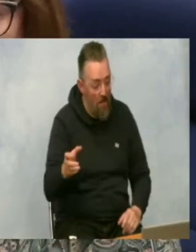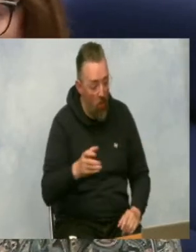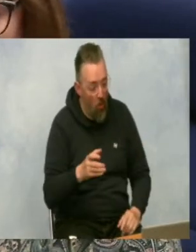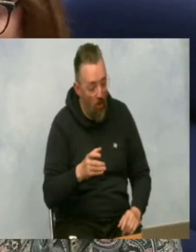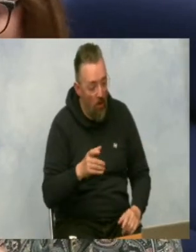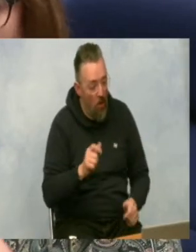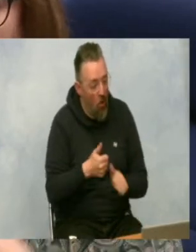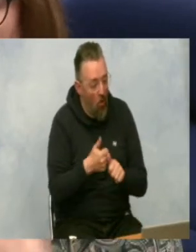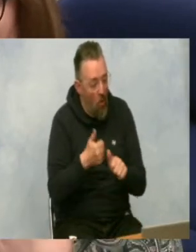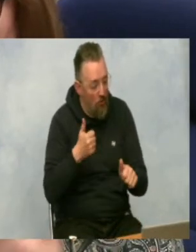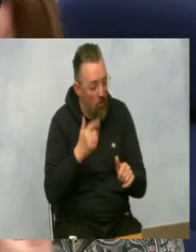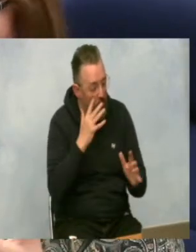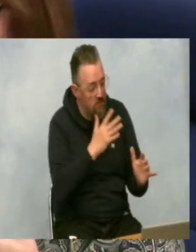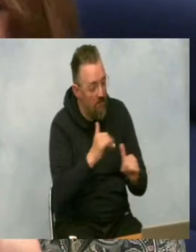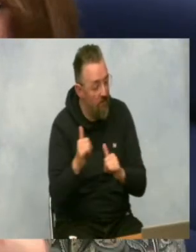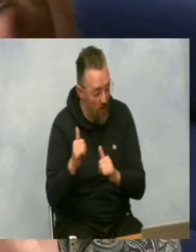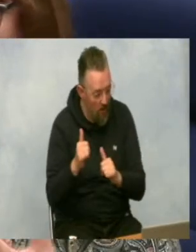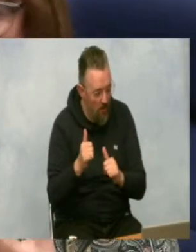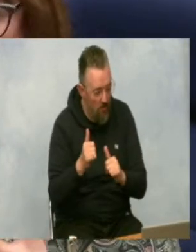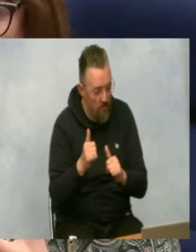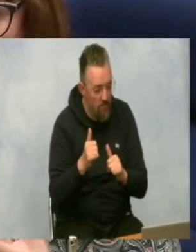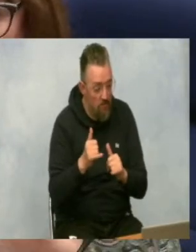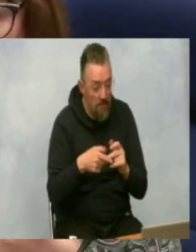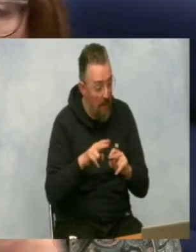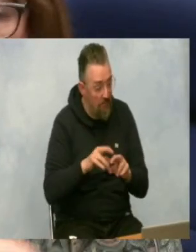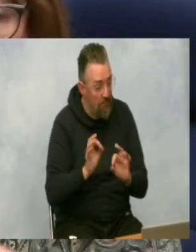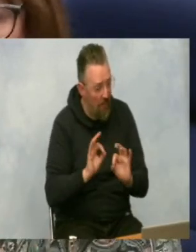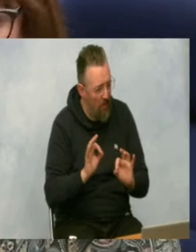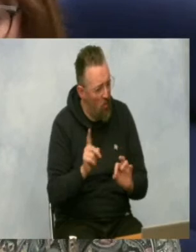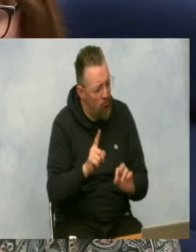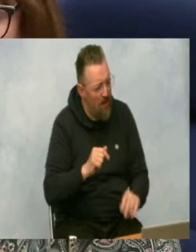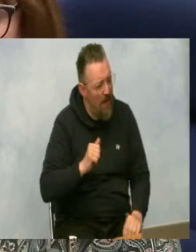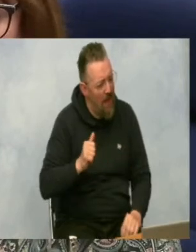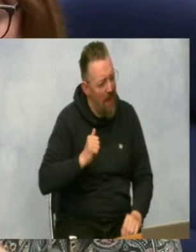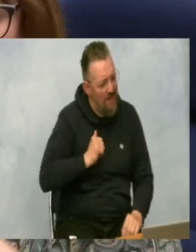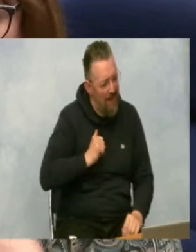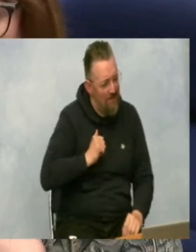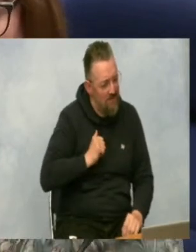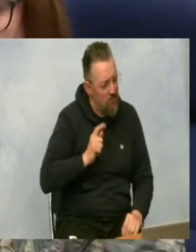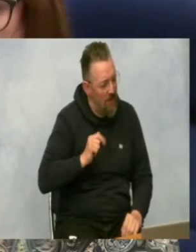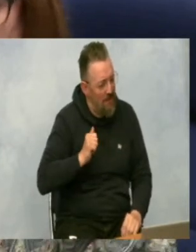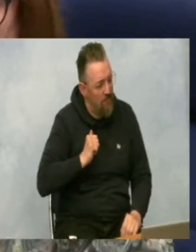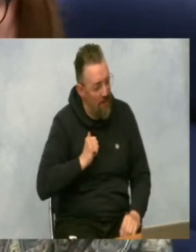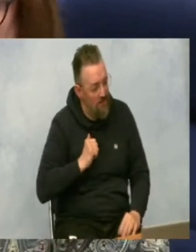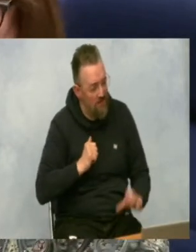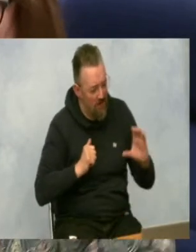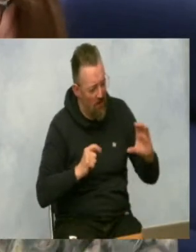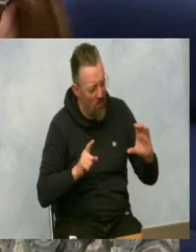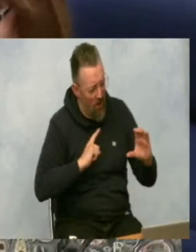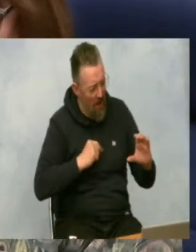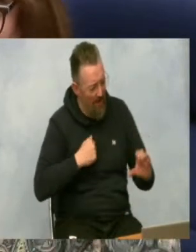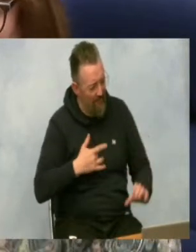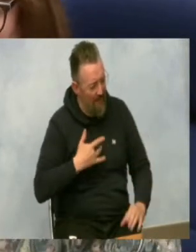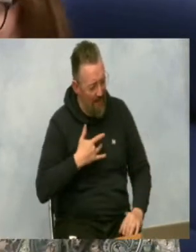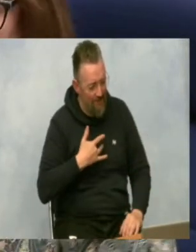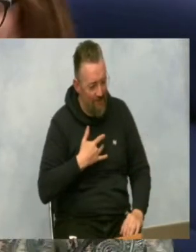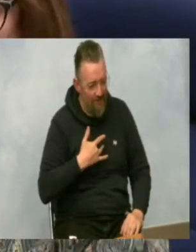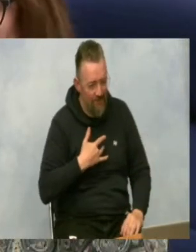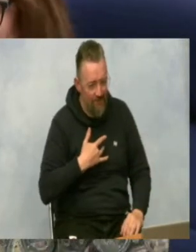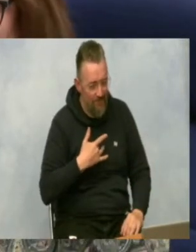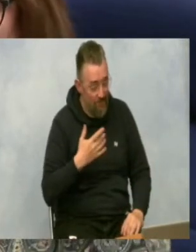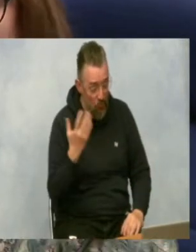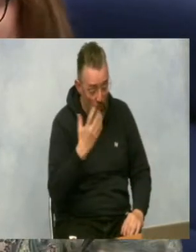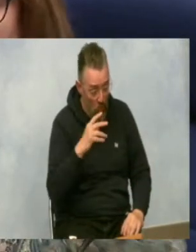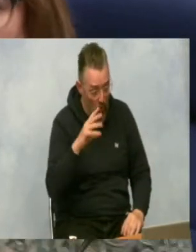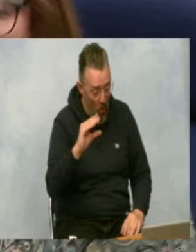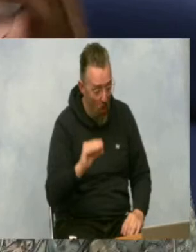to value it. And so what was the expectation? Because this seems, as I said, incredibly